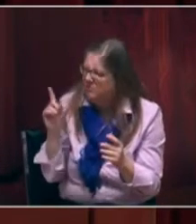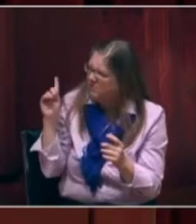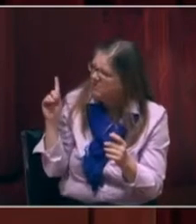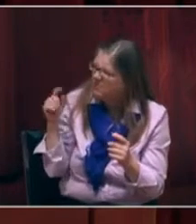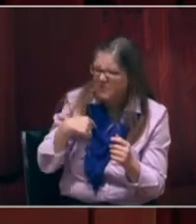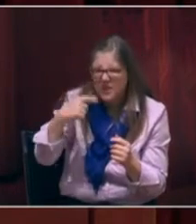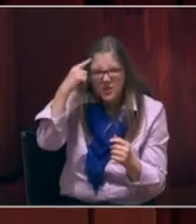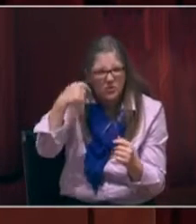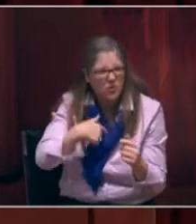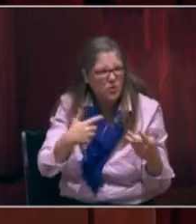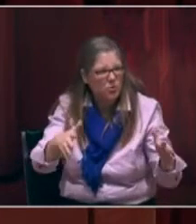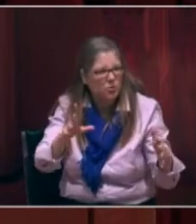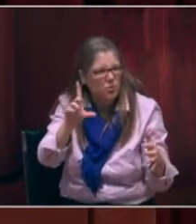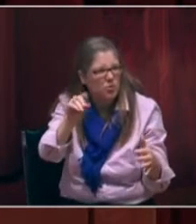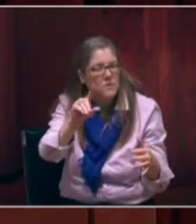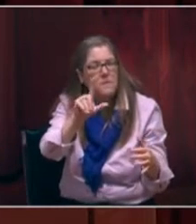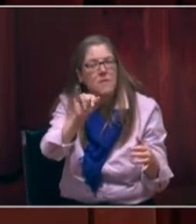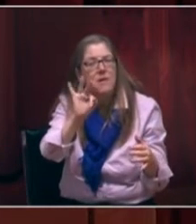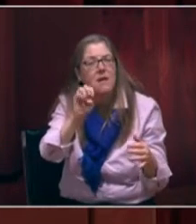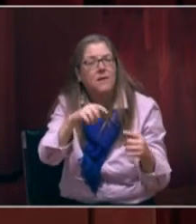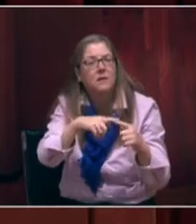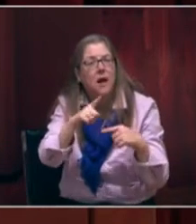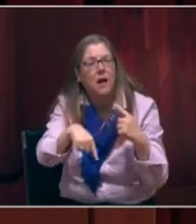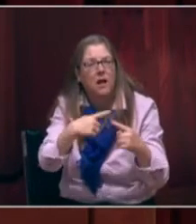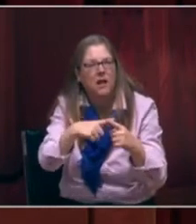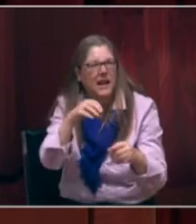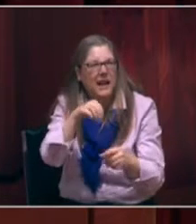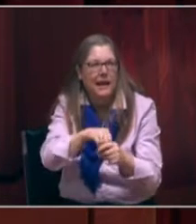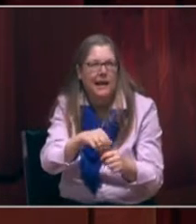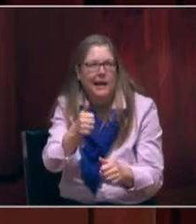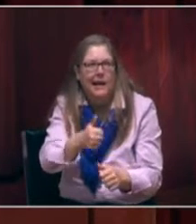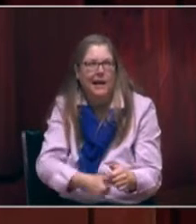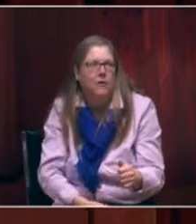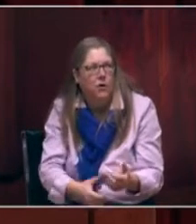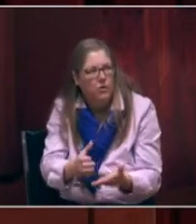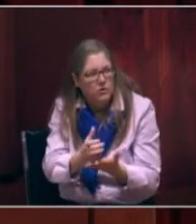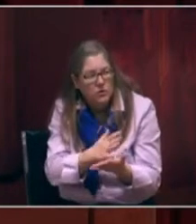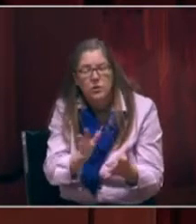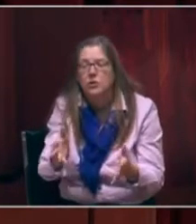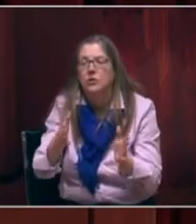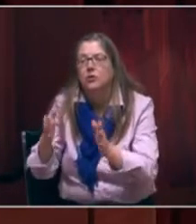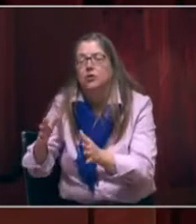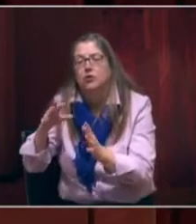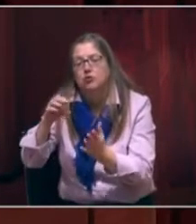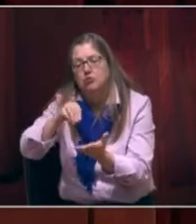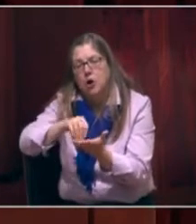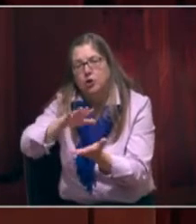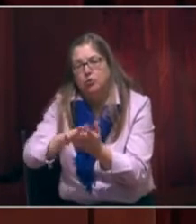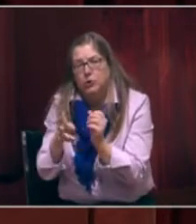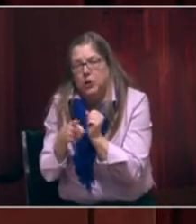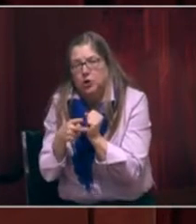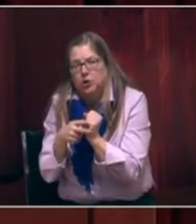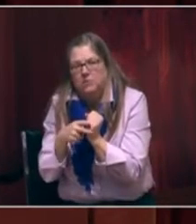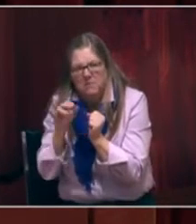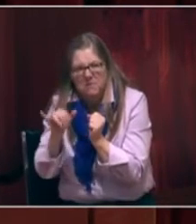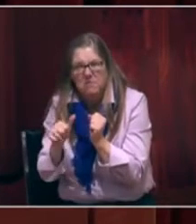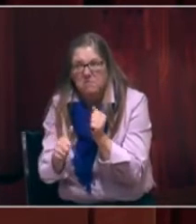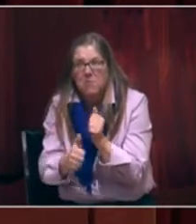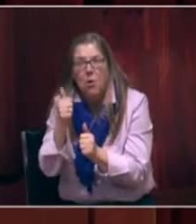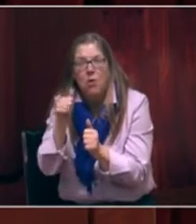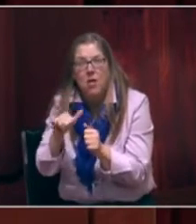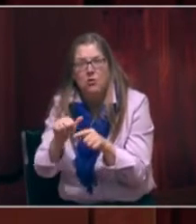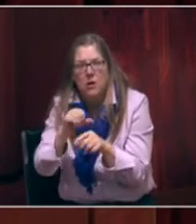The life cycle is really covered in darn near every course we offer. Records retention schedules really are the primary place where we do that is